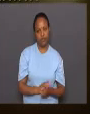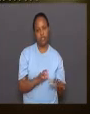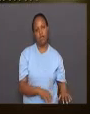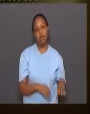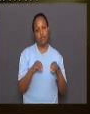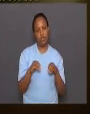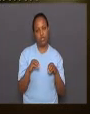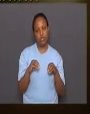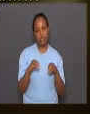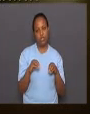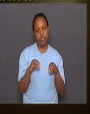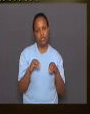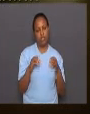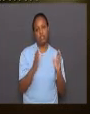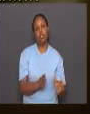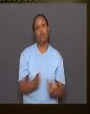Begin.